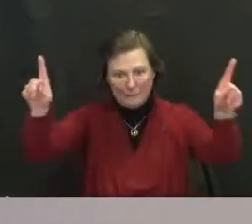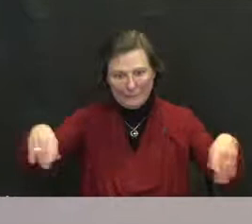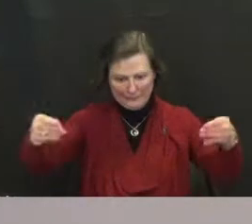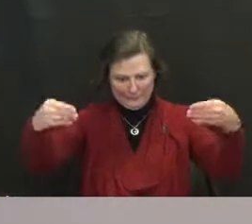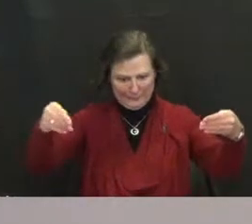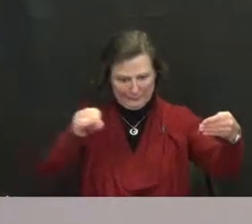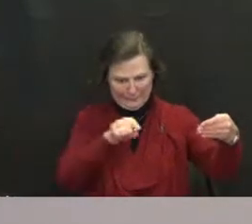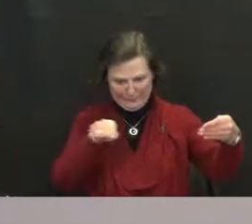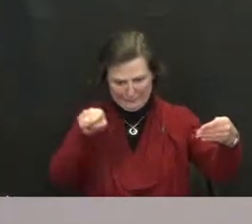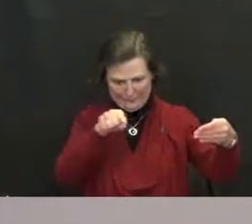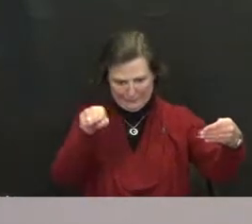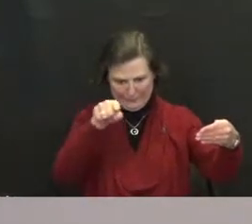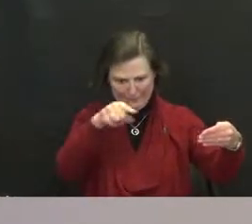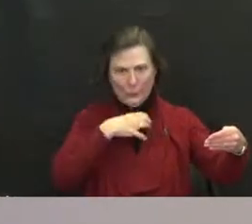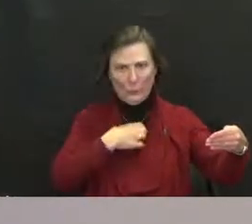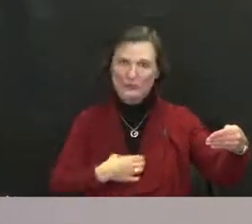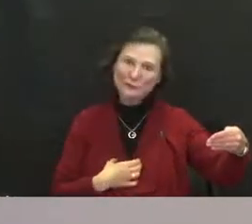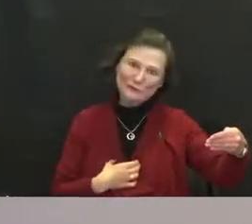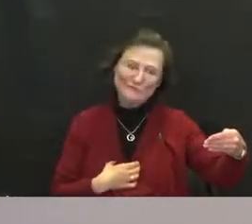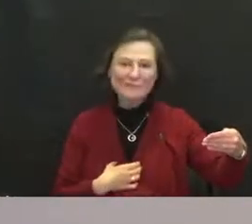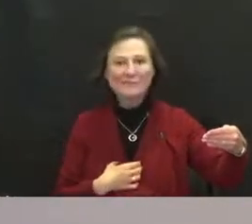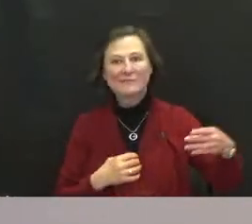Wish I had a roadmap.